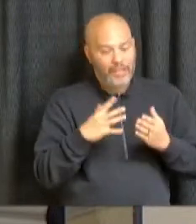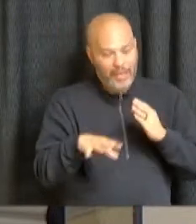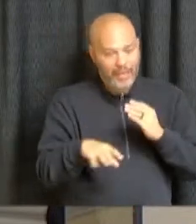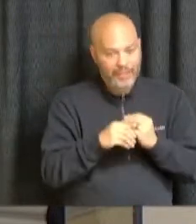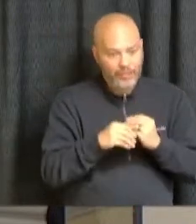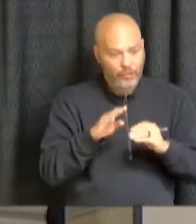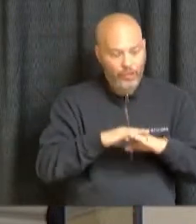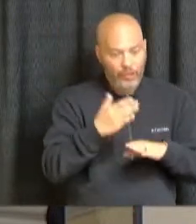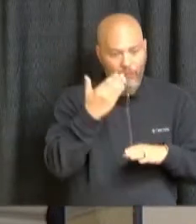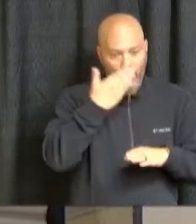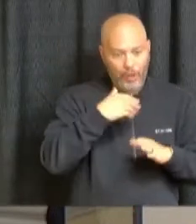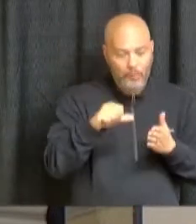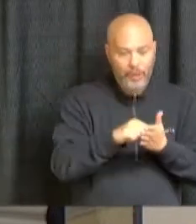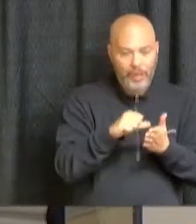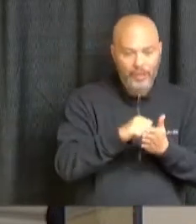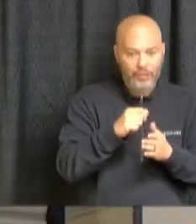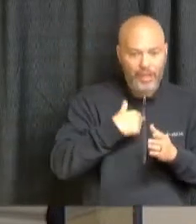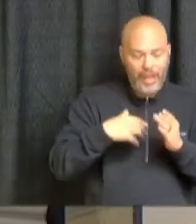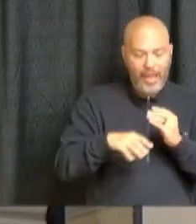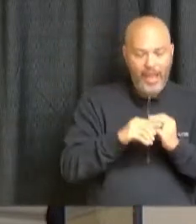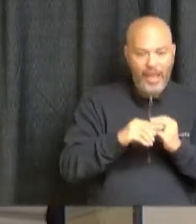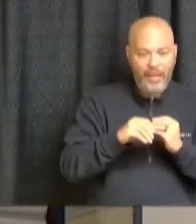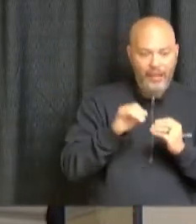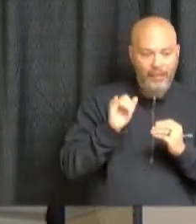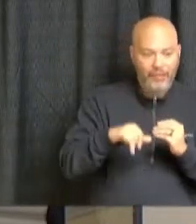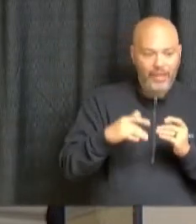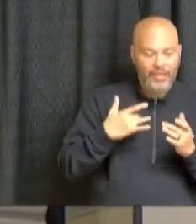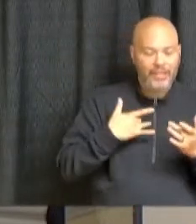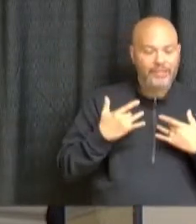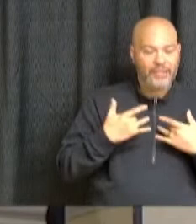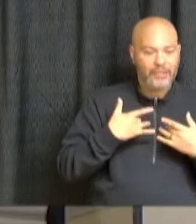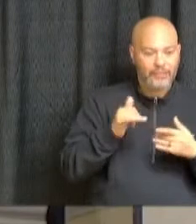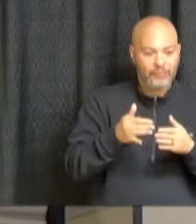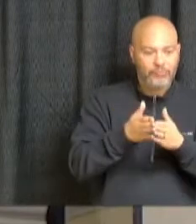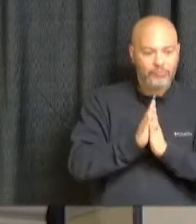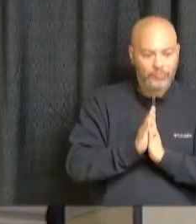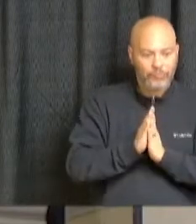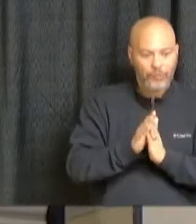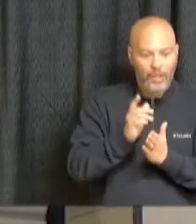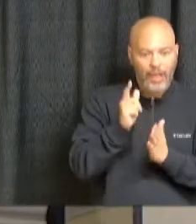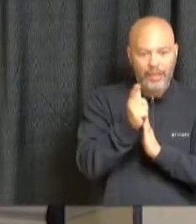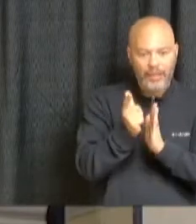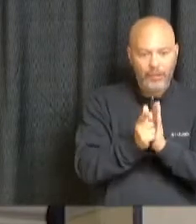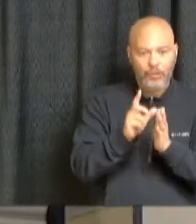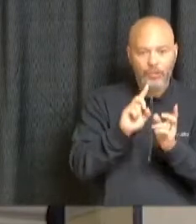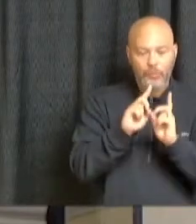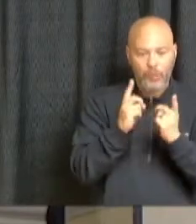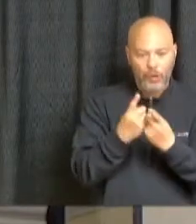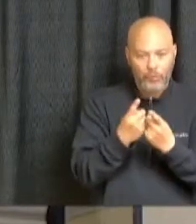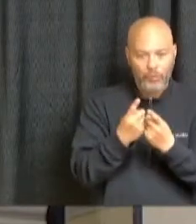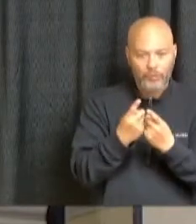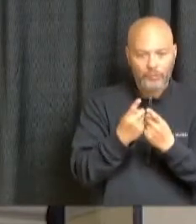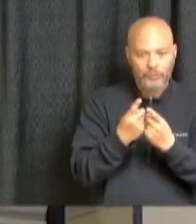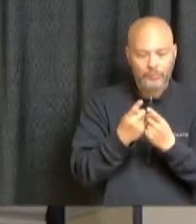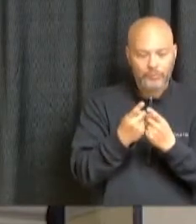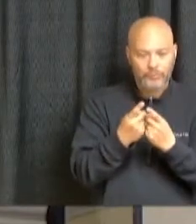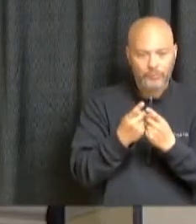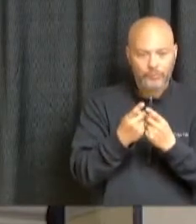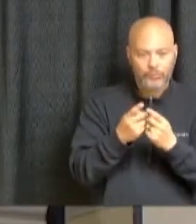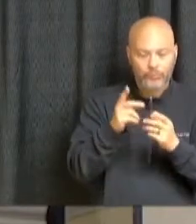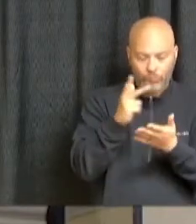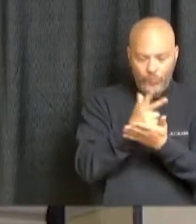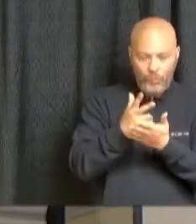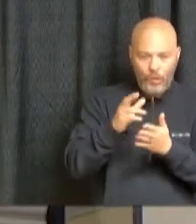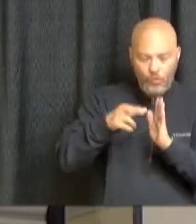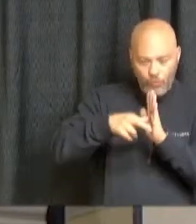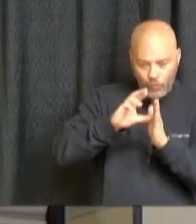on the front page that I added was a sense of the city council request that the city legal department, the parking commission and parking manager review